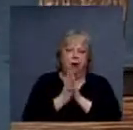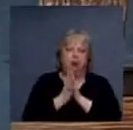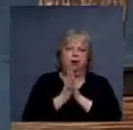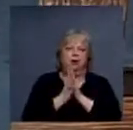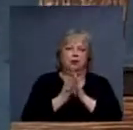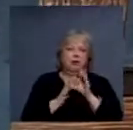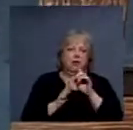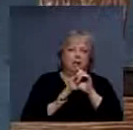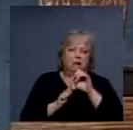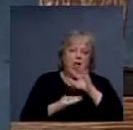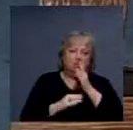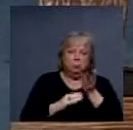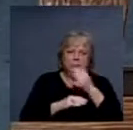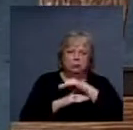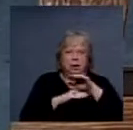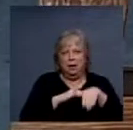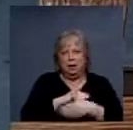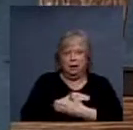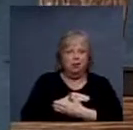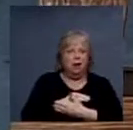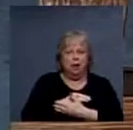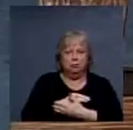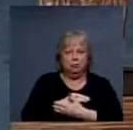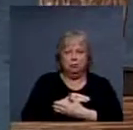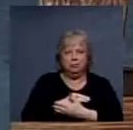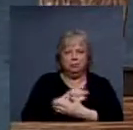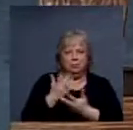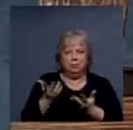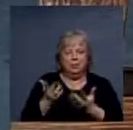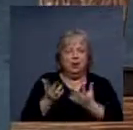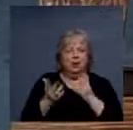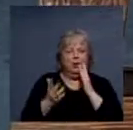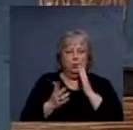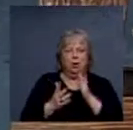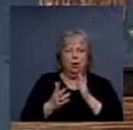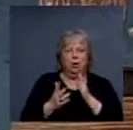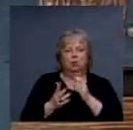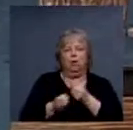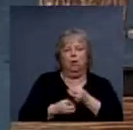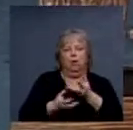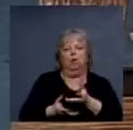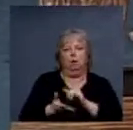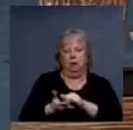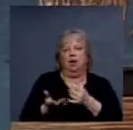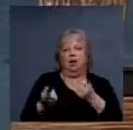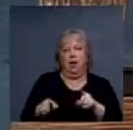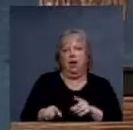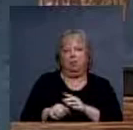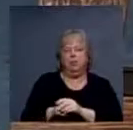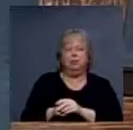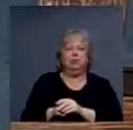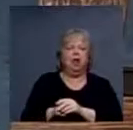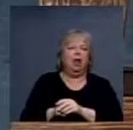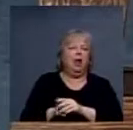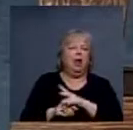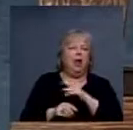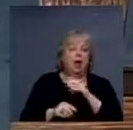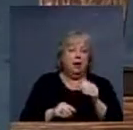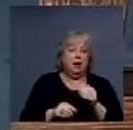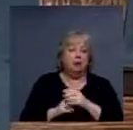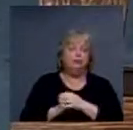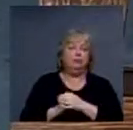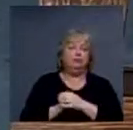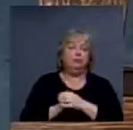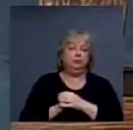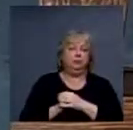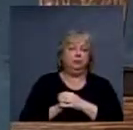24 hours a day, is going to cause that to happen, as well as